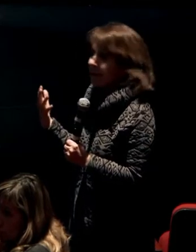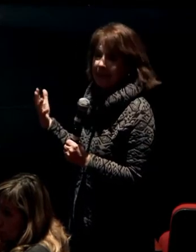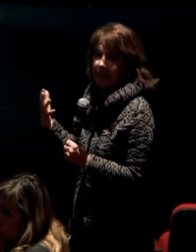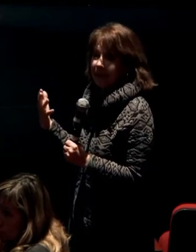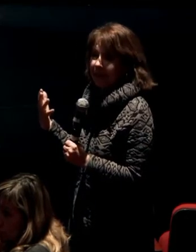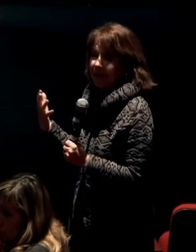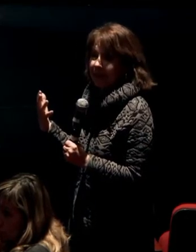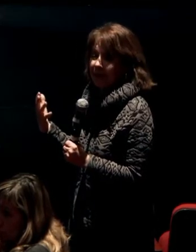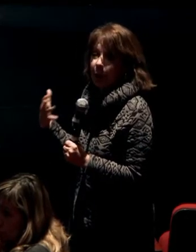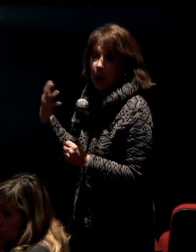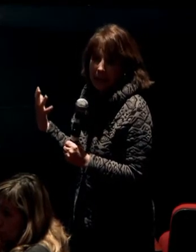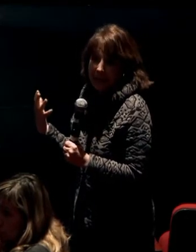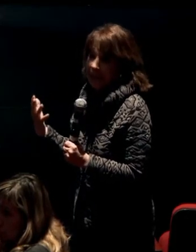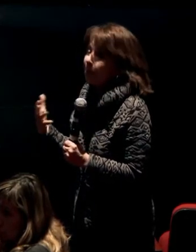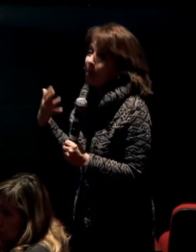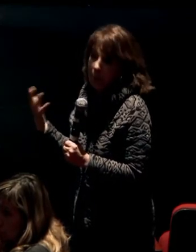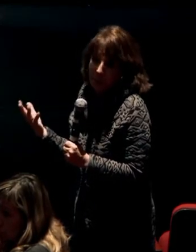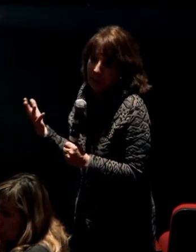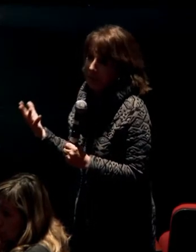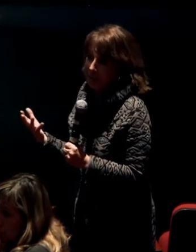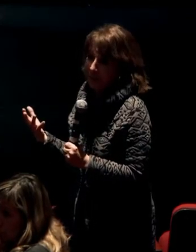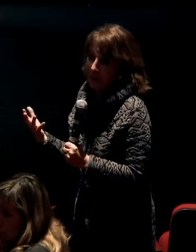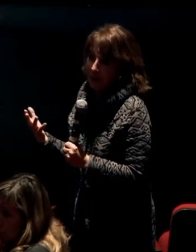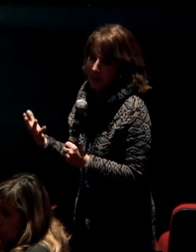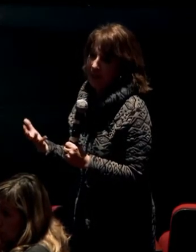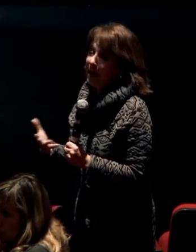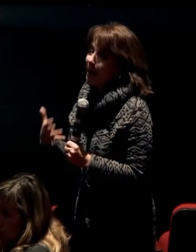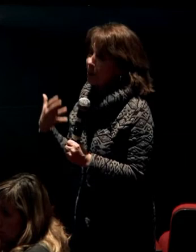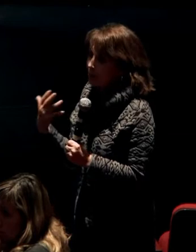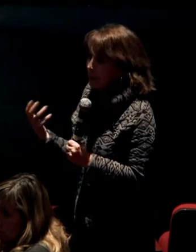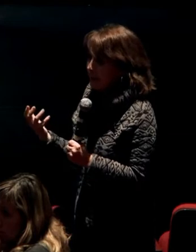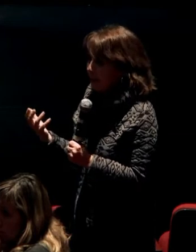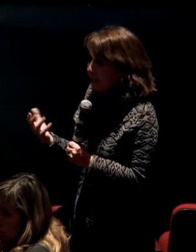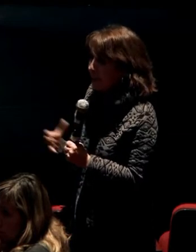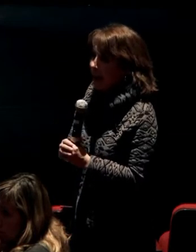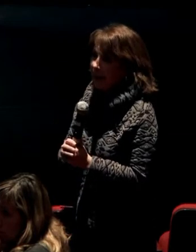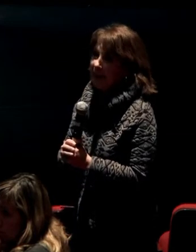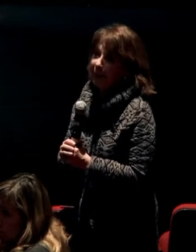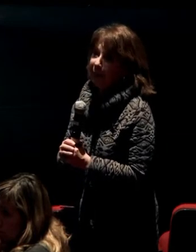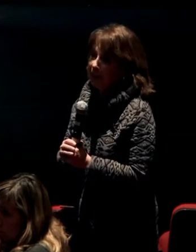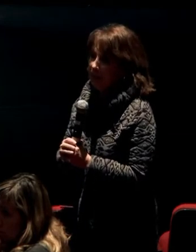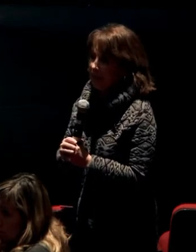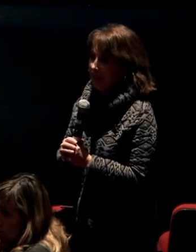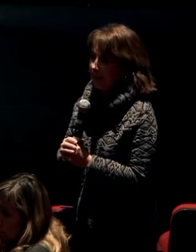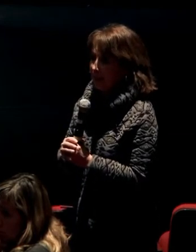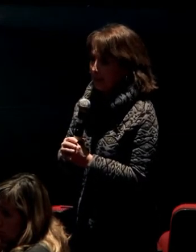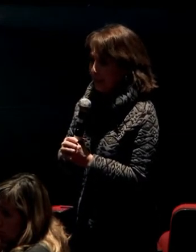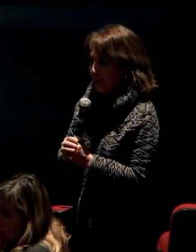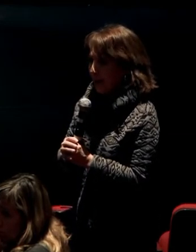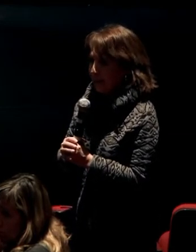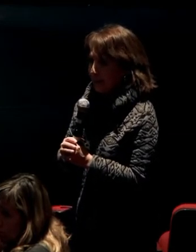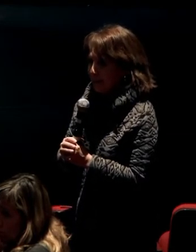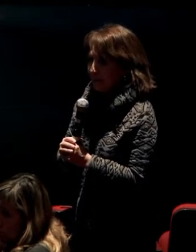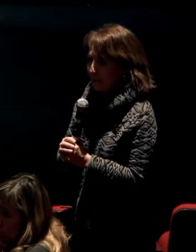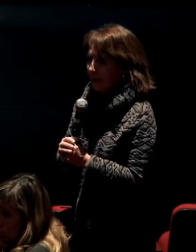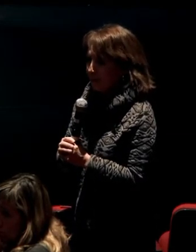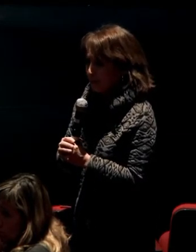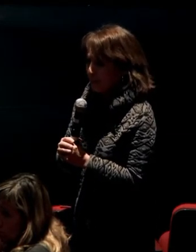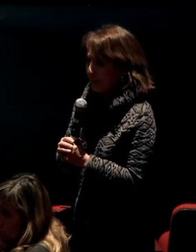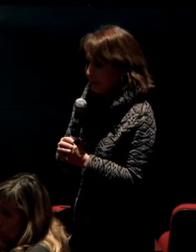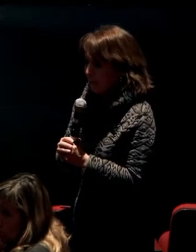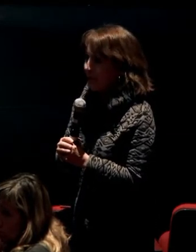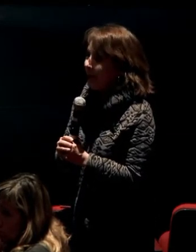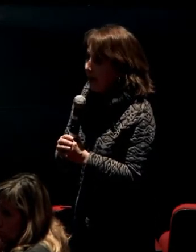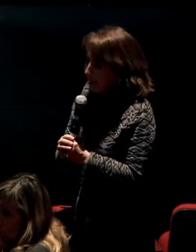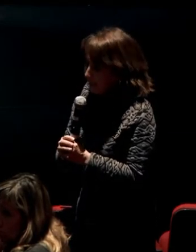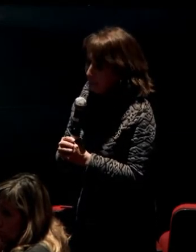different rights and different audiences, we'll be working with different partners. So we're still in the development stage, but count on us working